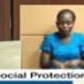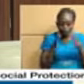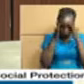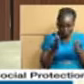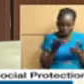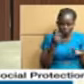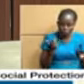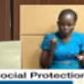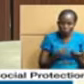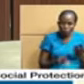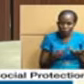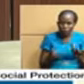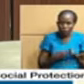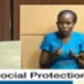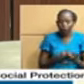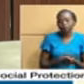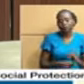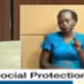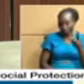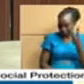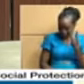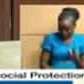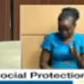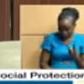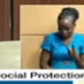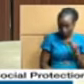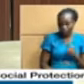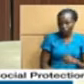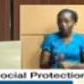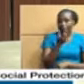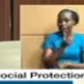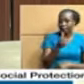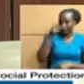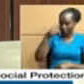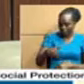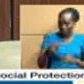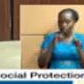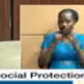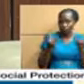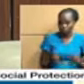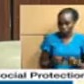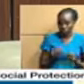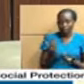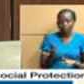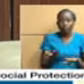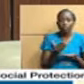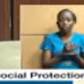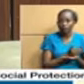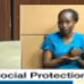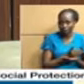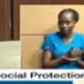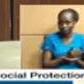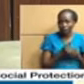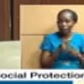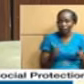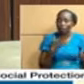they saved. Secondly, we are looking at the 67 institutions that are saving for retirement. But I